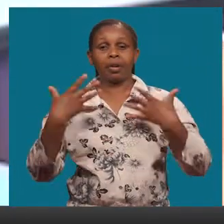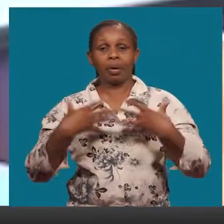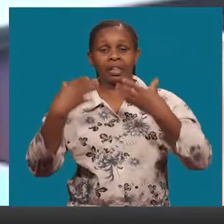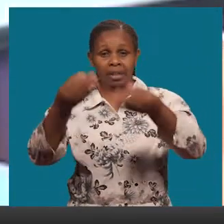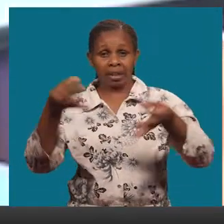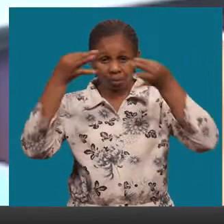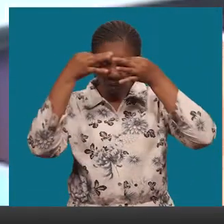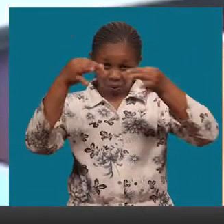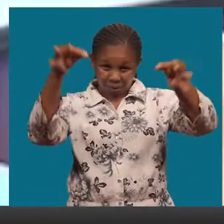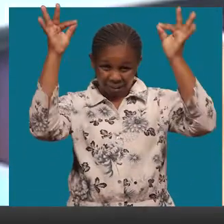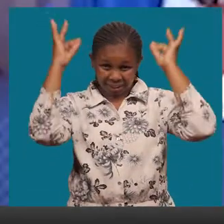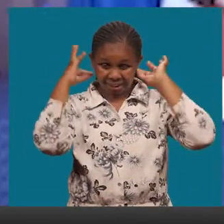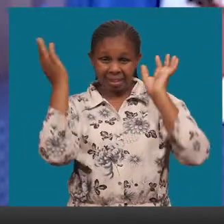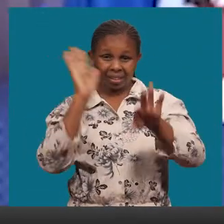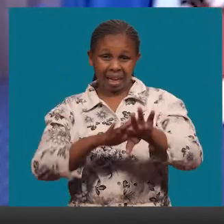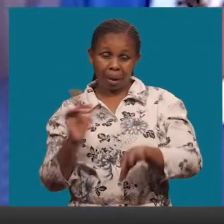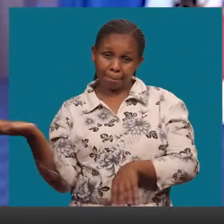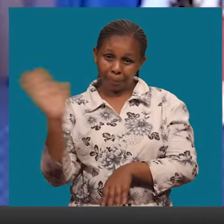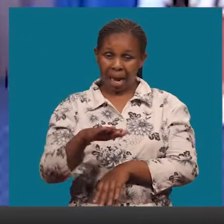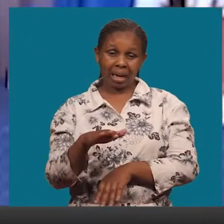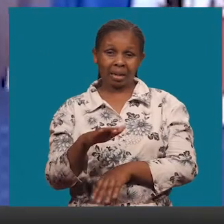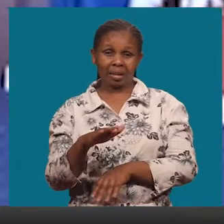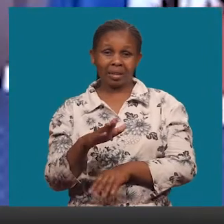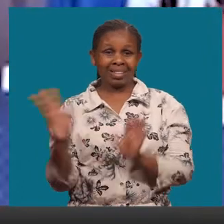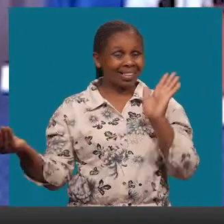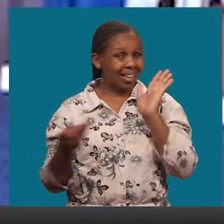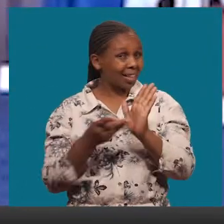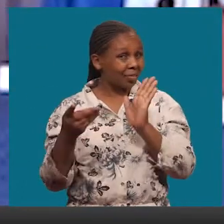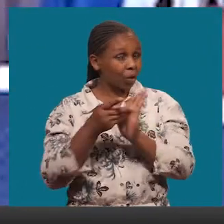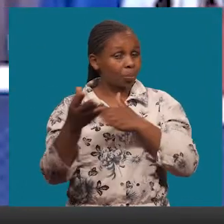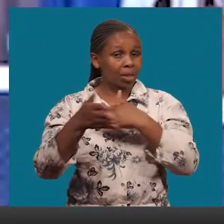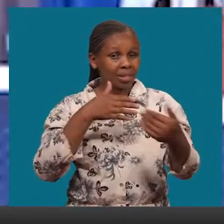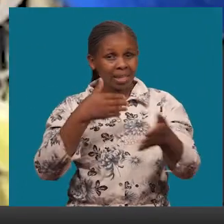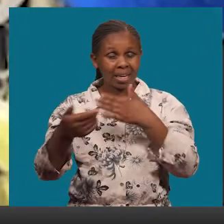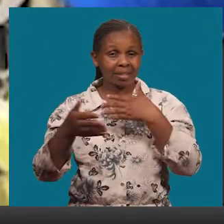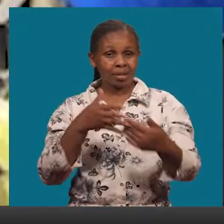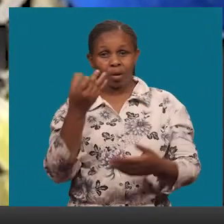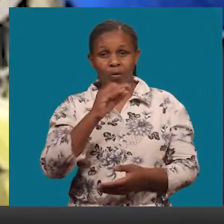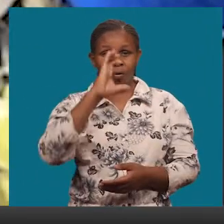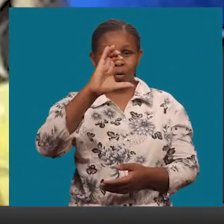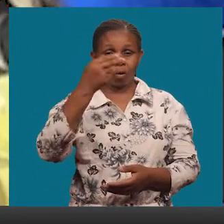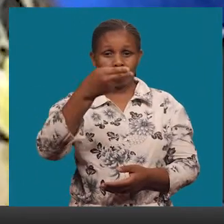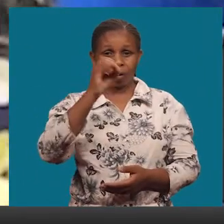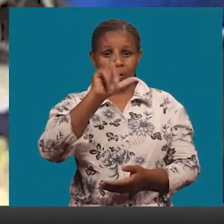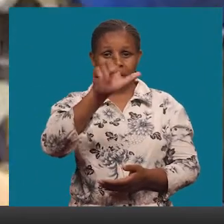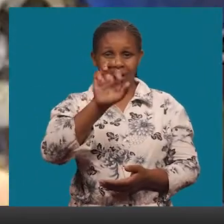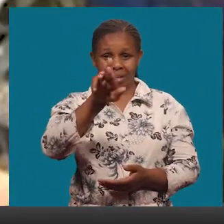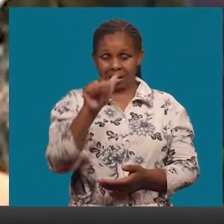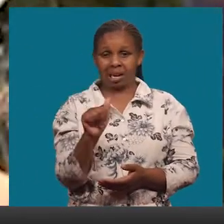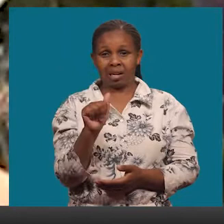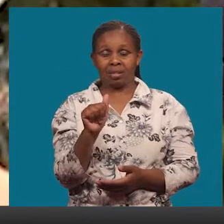for that wedding, and when they came back, they developed signs and symptoms for cholera, and